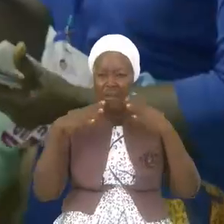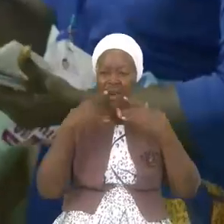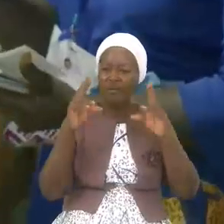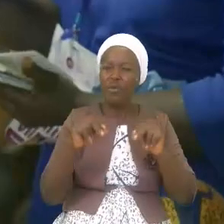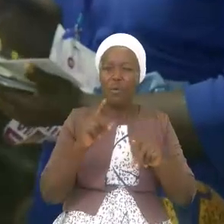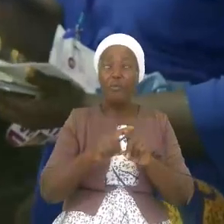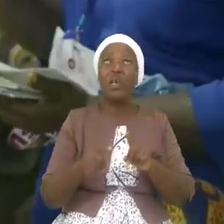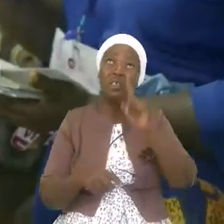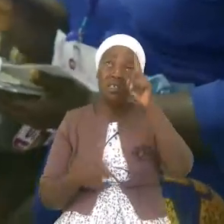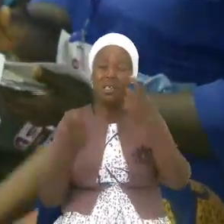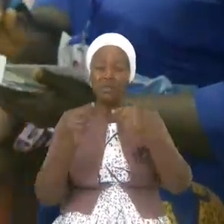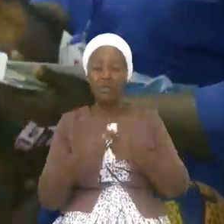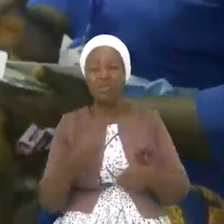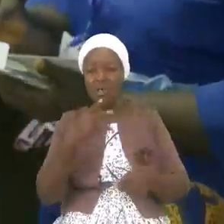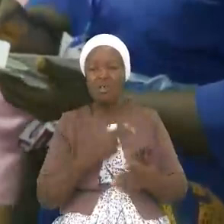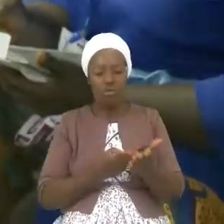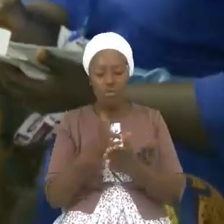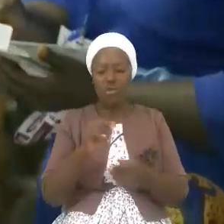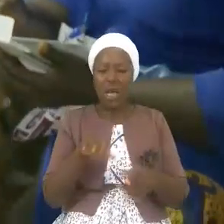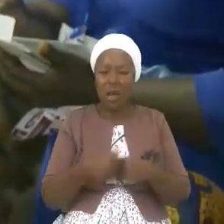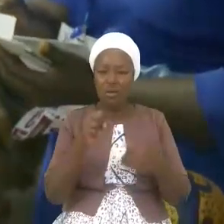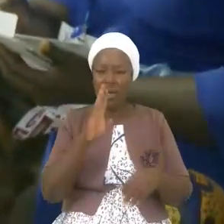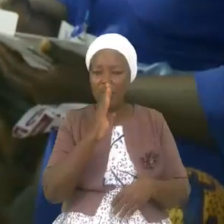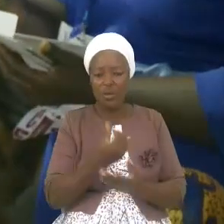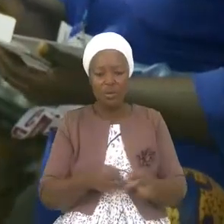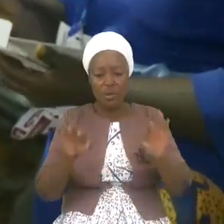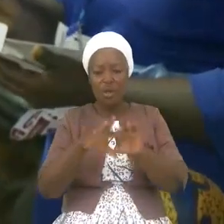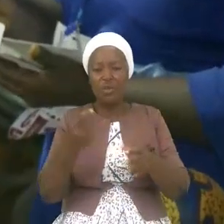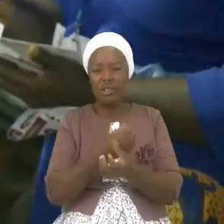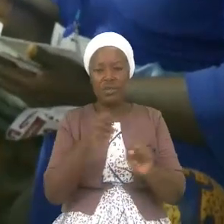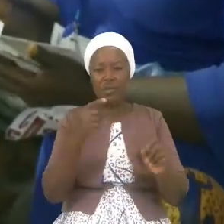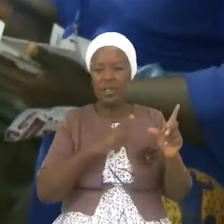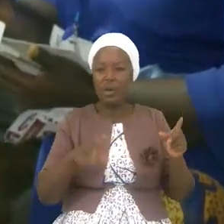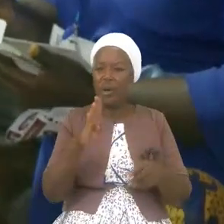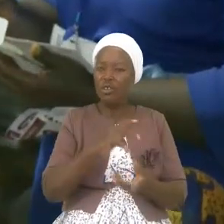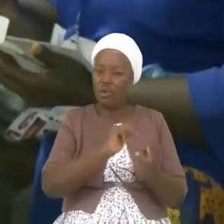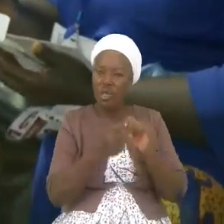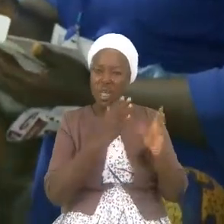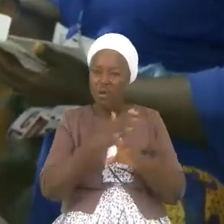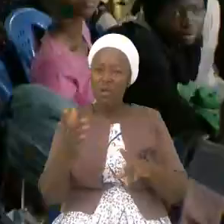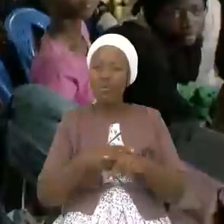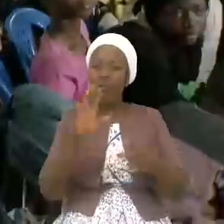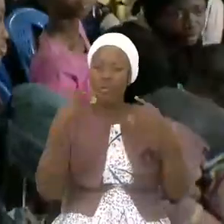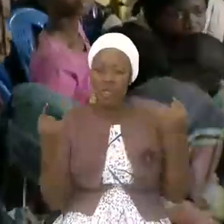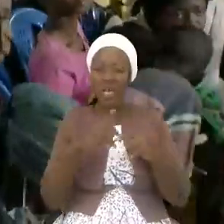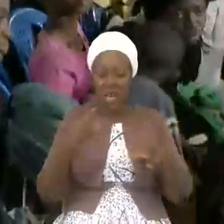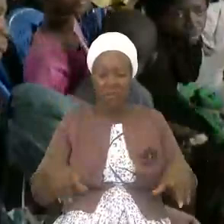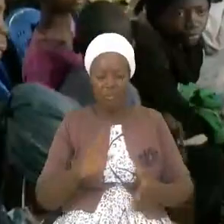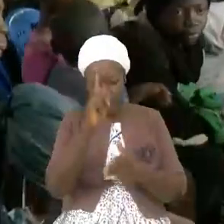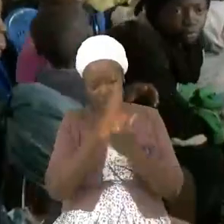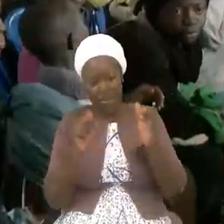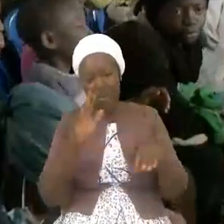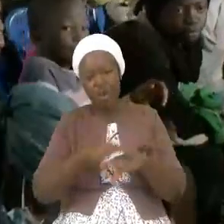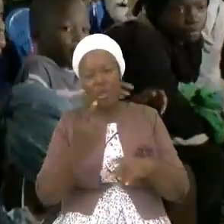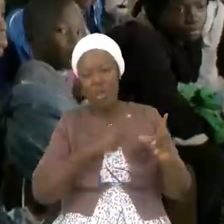the Lord by turning away from sin and believing on the Lord Jesus Christ. Raise up your hand and stand